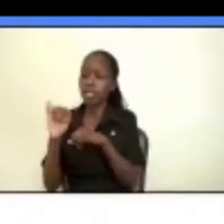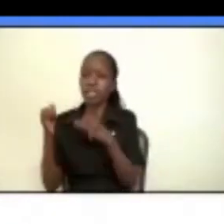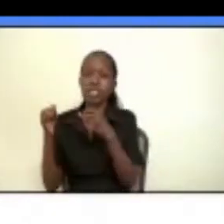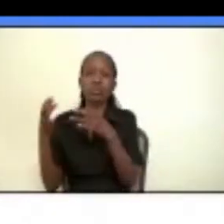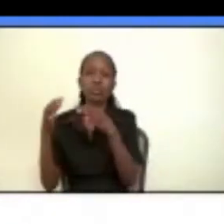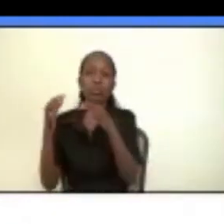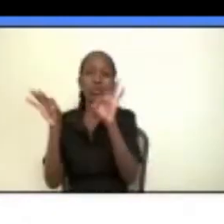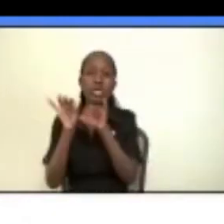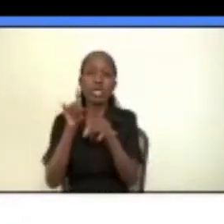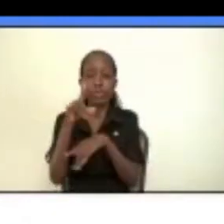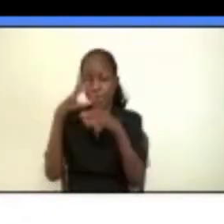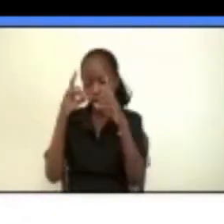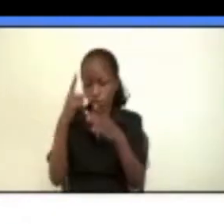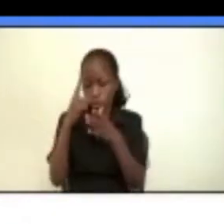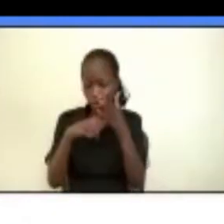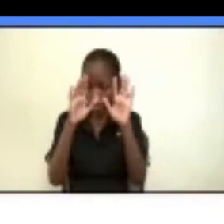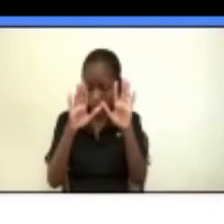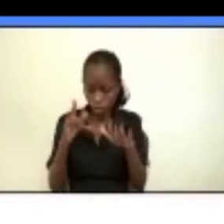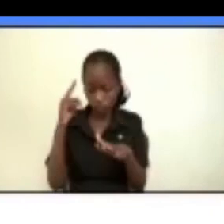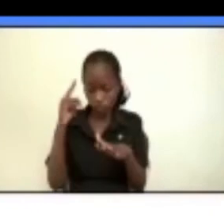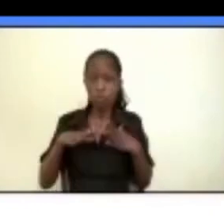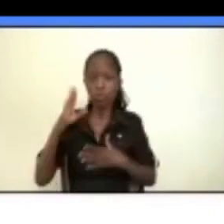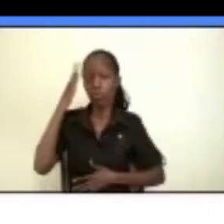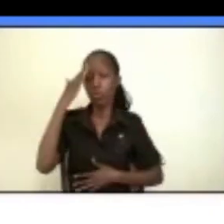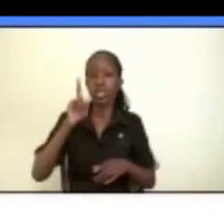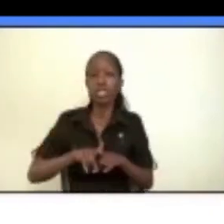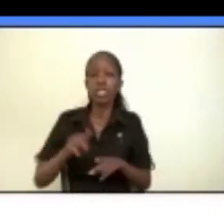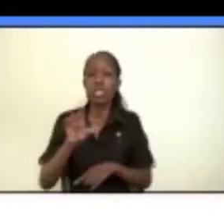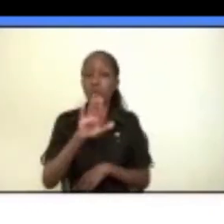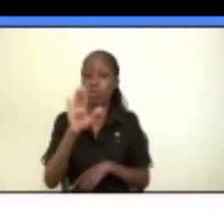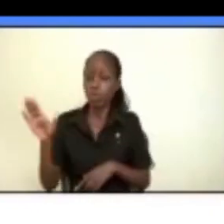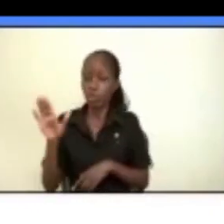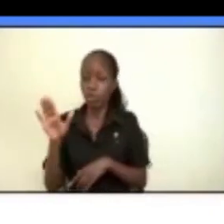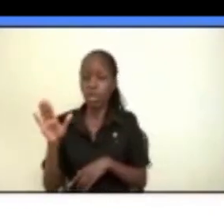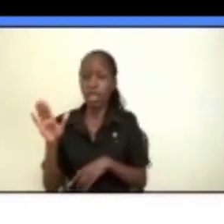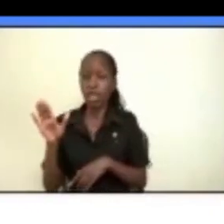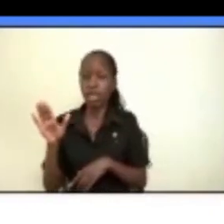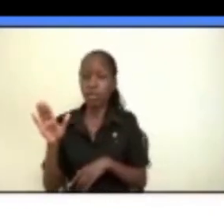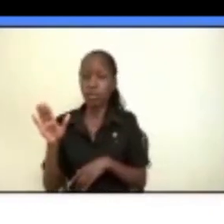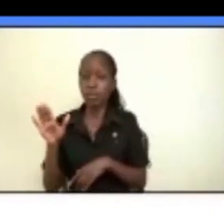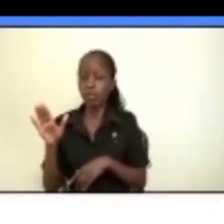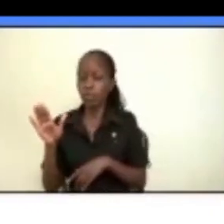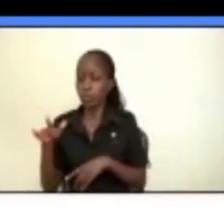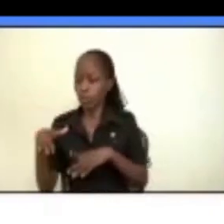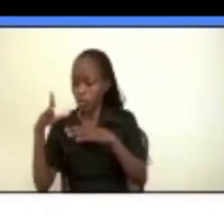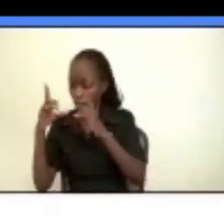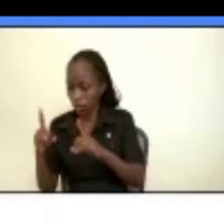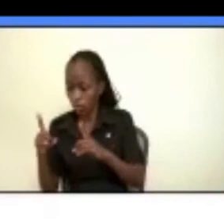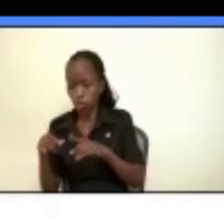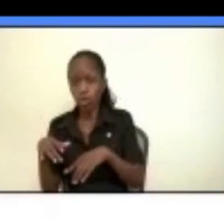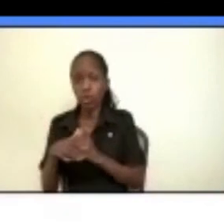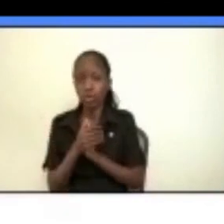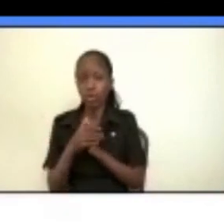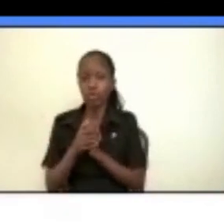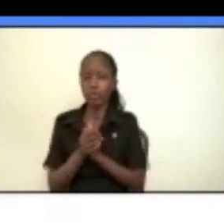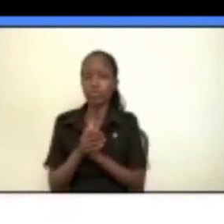are the one who's deciding what you think is important for people to know, and you are the gatekeeper. You choose for the audience and determine what they need